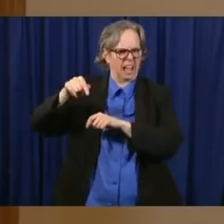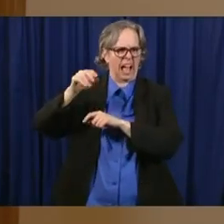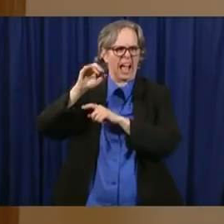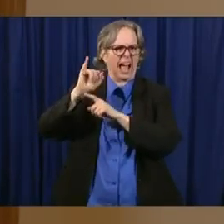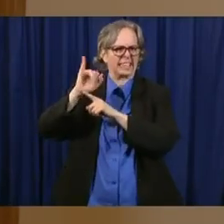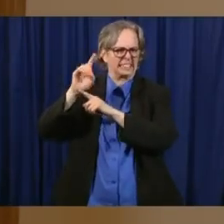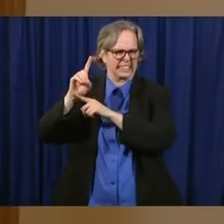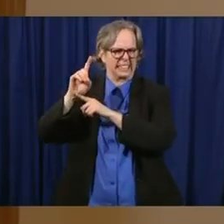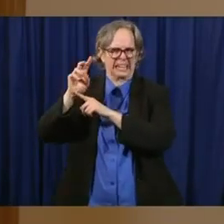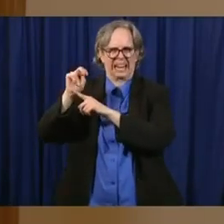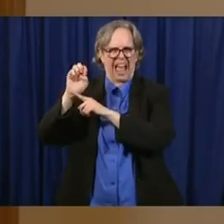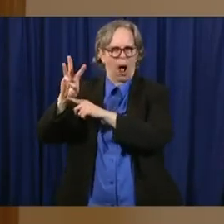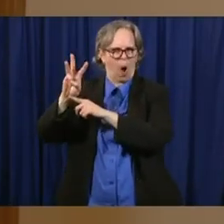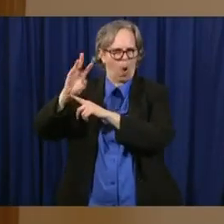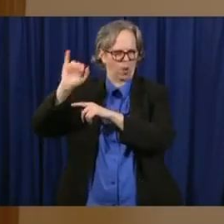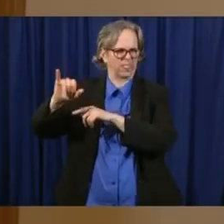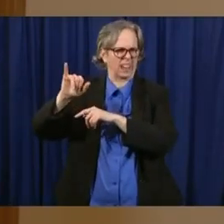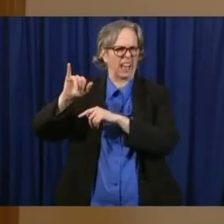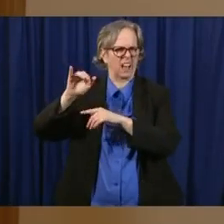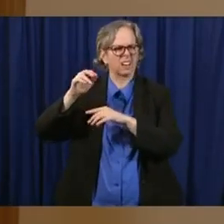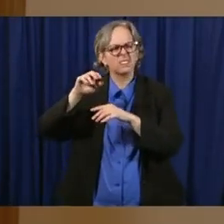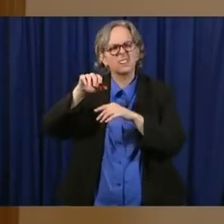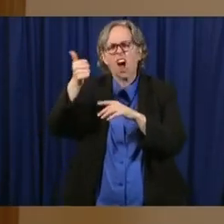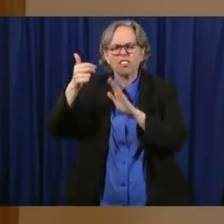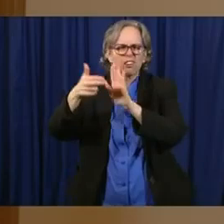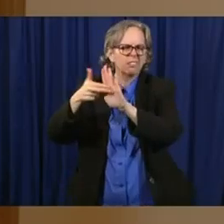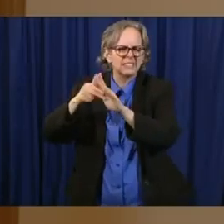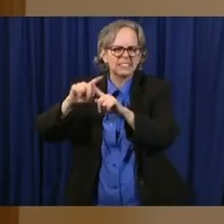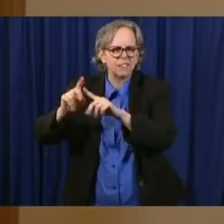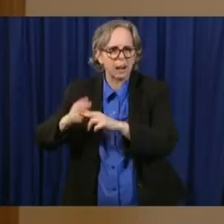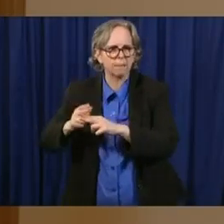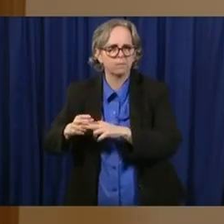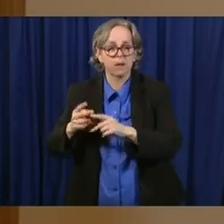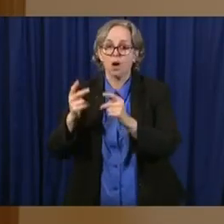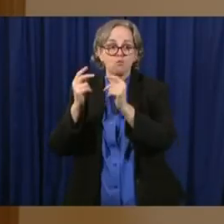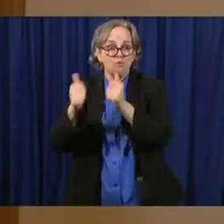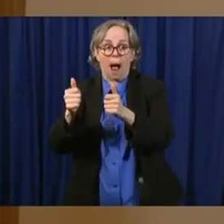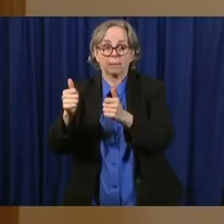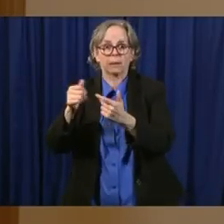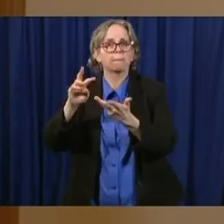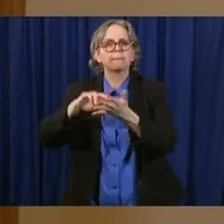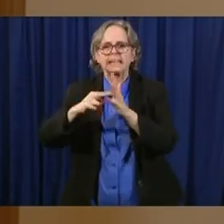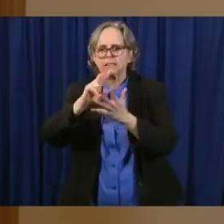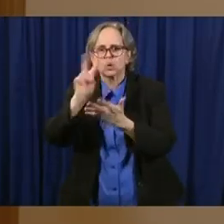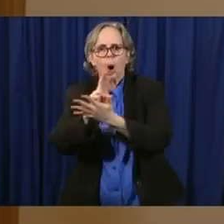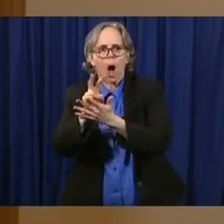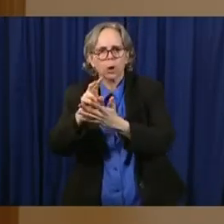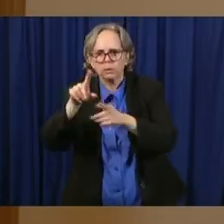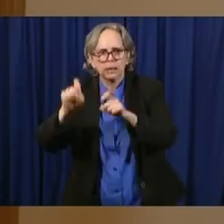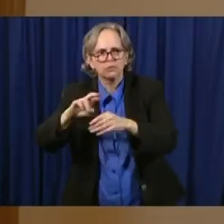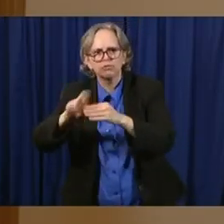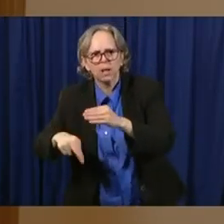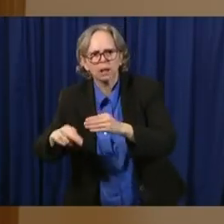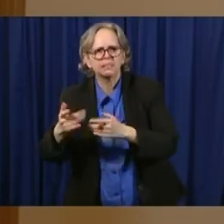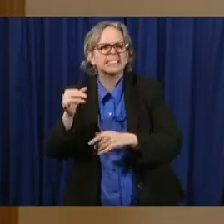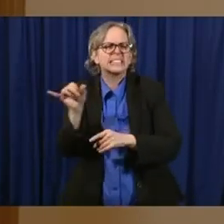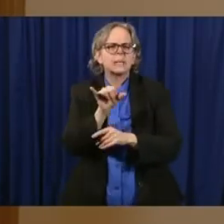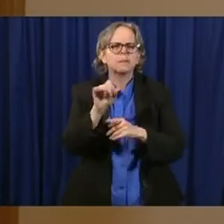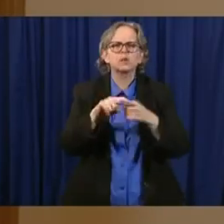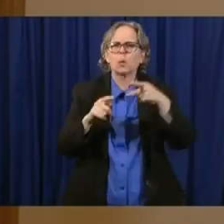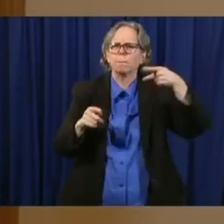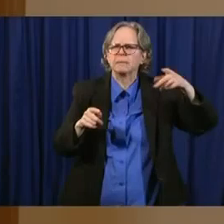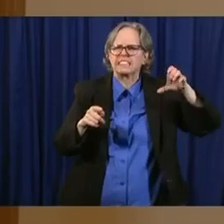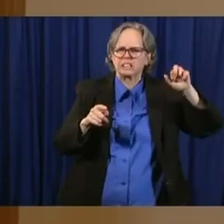or a few other brands. Those can do a rapid 2-hour, but it's still more like those PCR tests. Pretty soon, as the